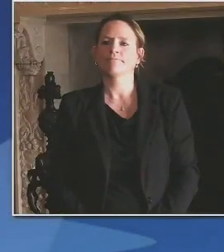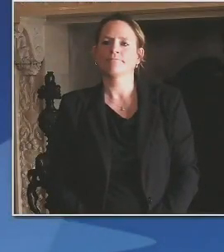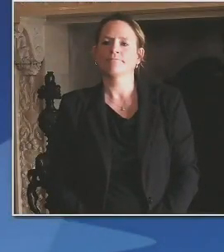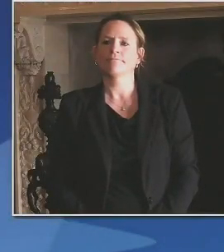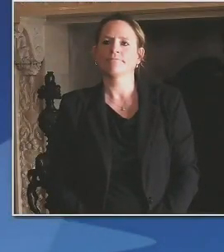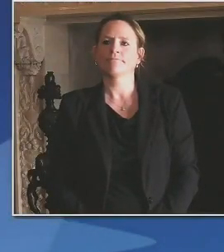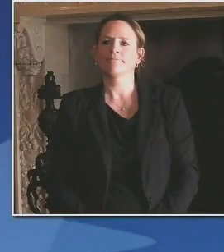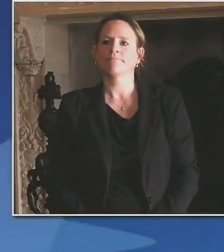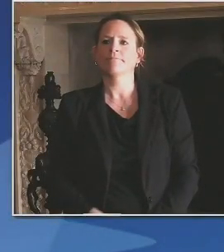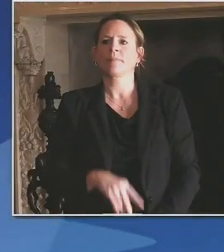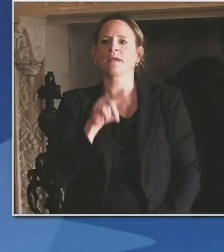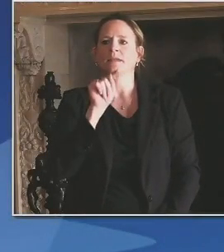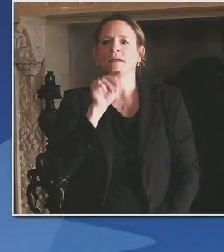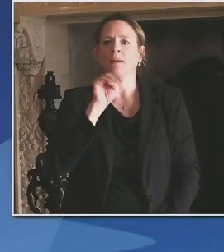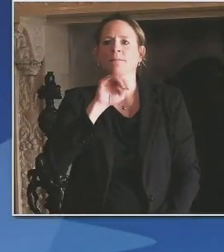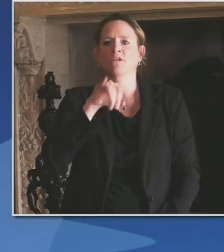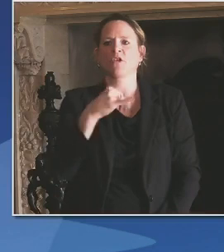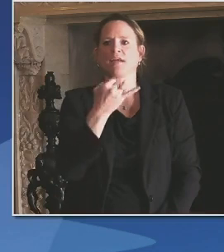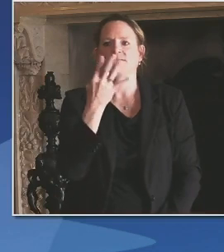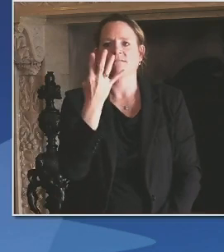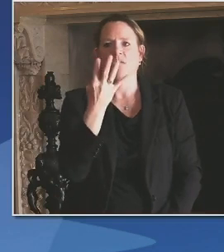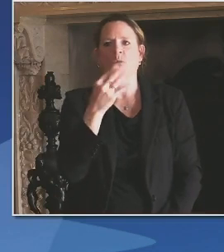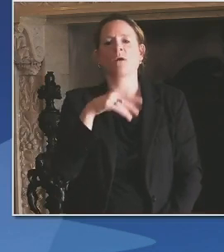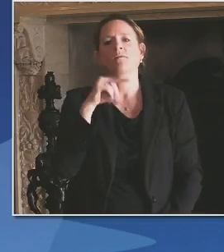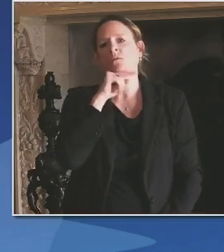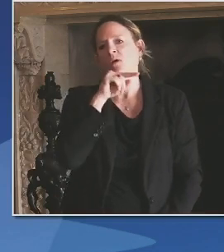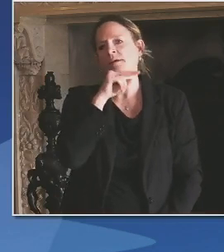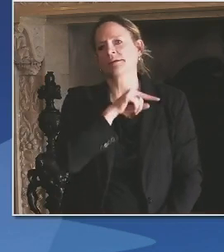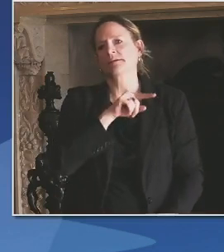at TMJ4 in Milwaukee. Rachel?